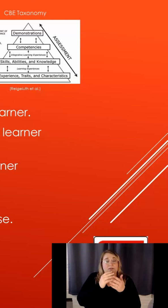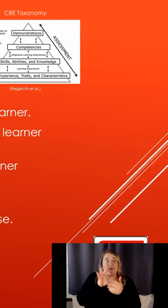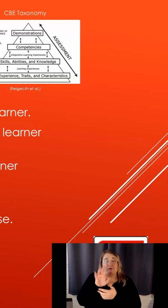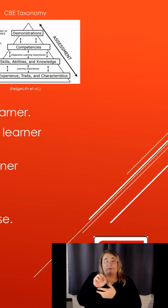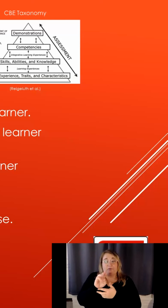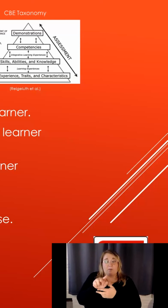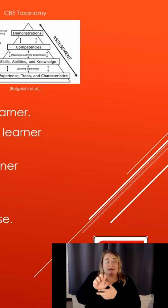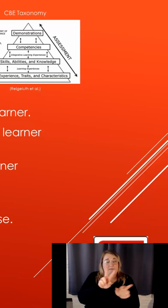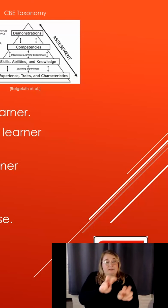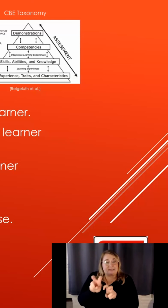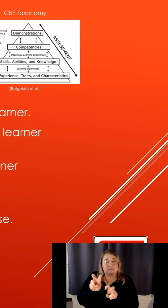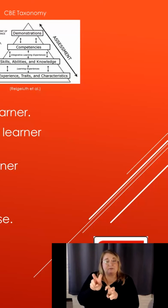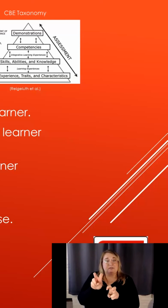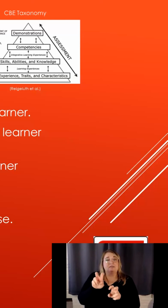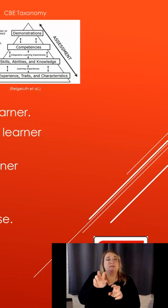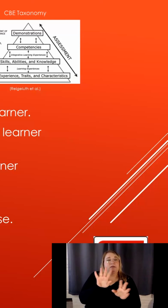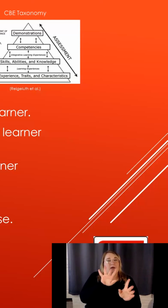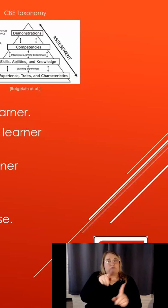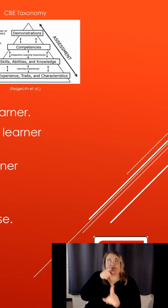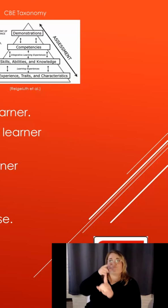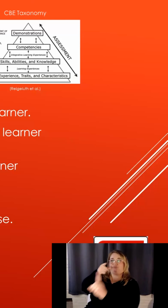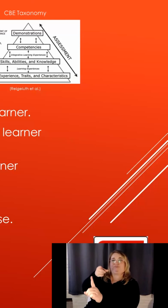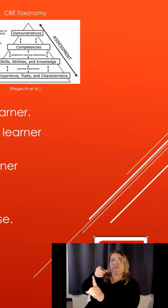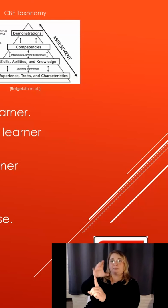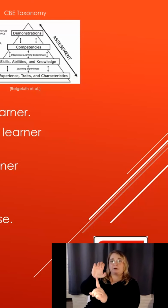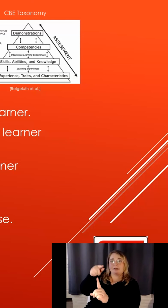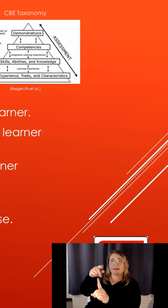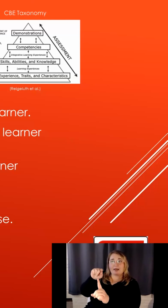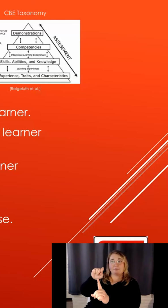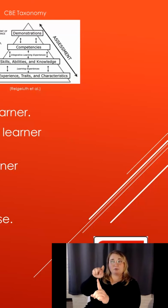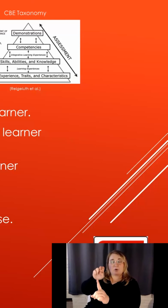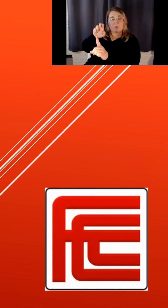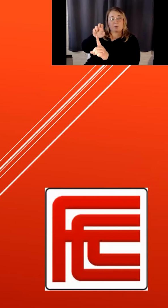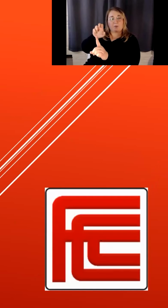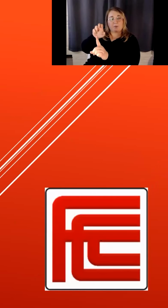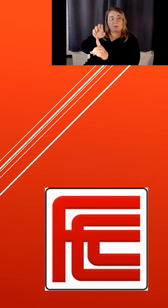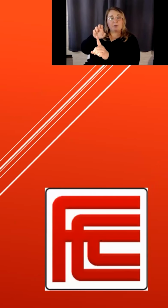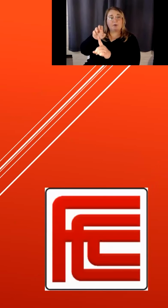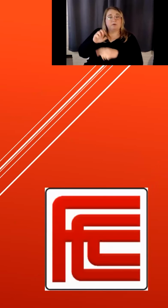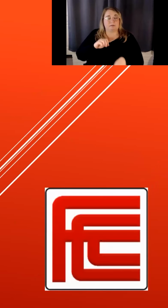Right? Everything's got to point in the same direction. The capstone should be worthy of its own prerequisite course.